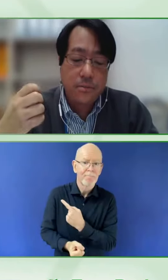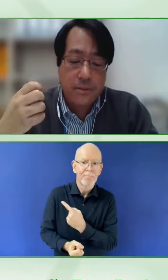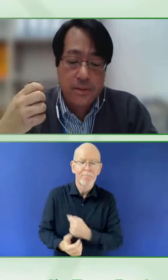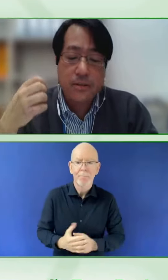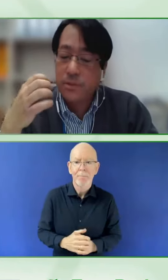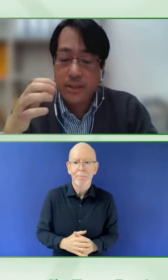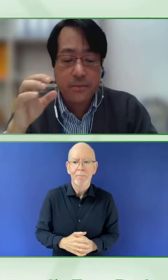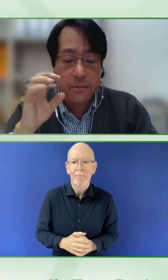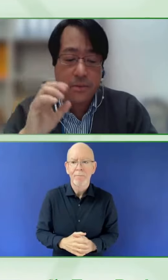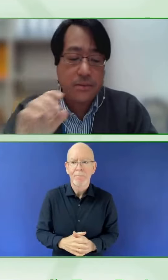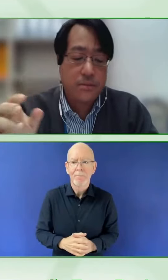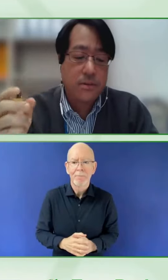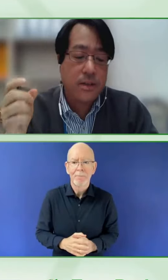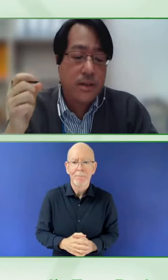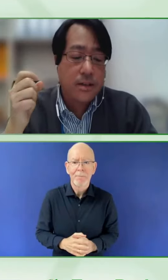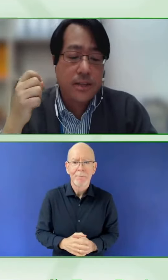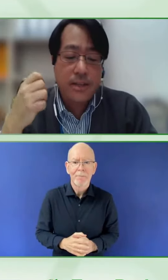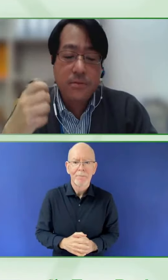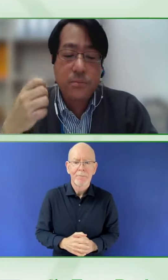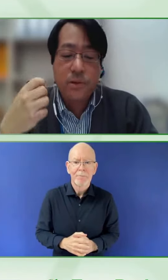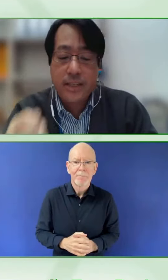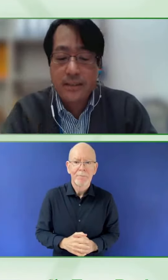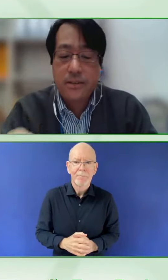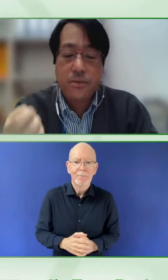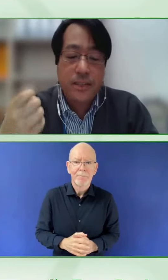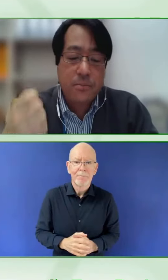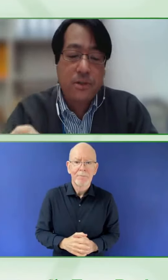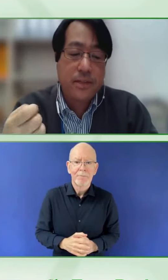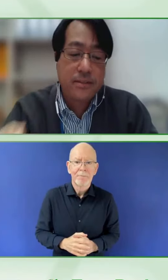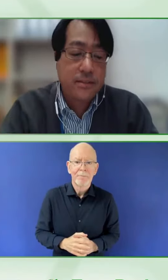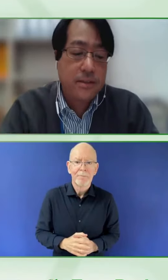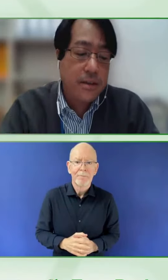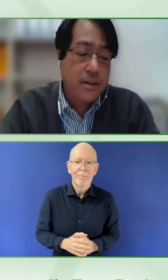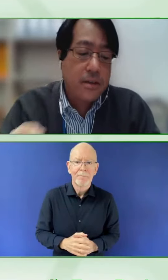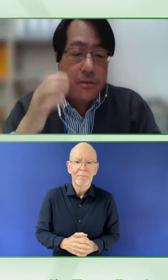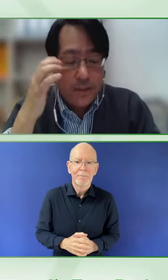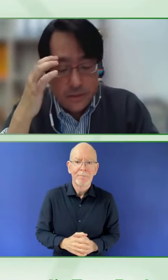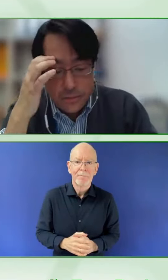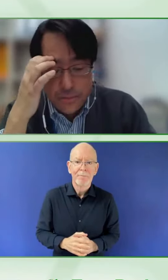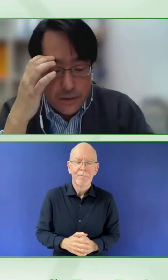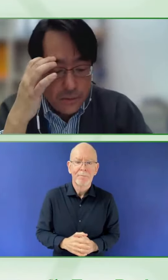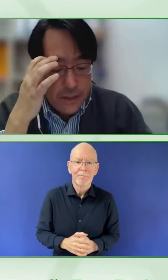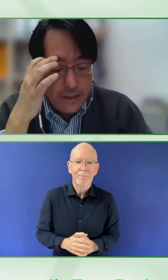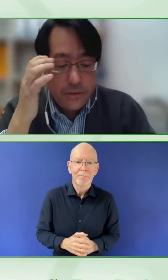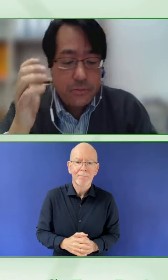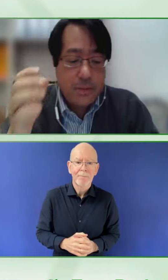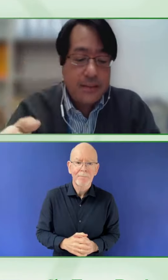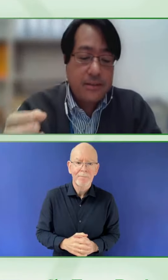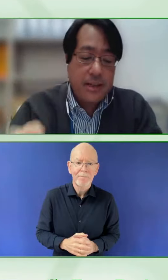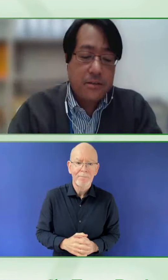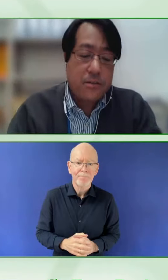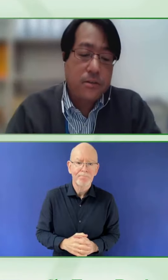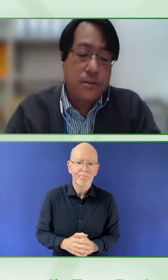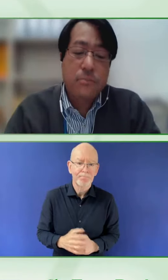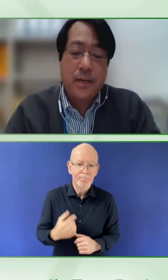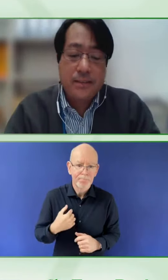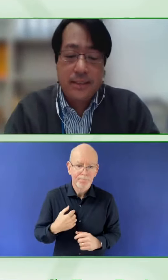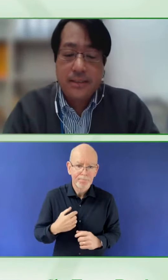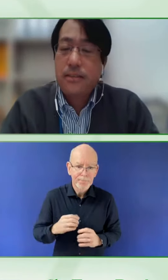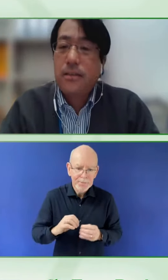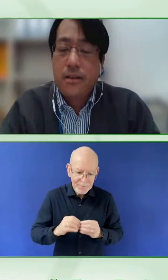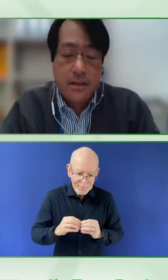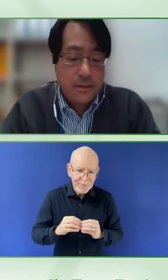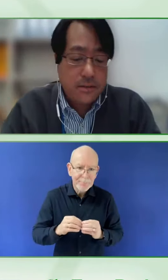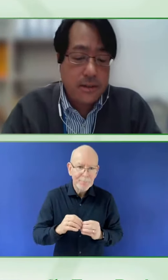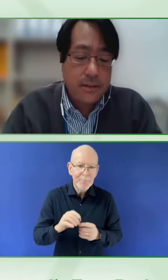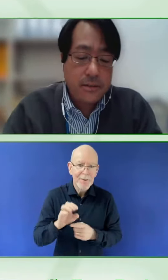temporal potential. So the EMG potential of temporal muscles. First, when you bite down on your back